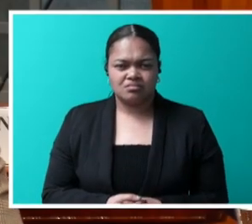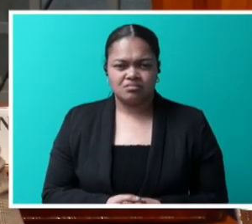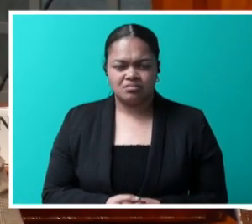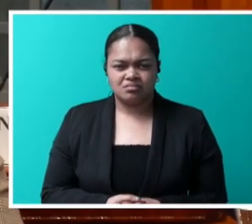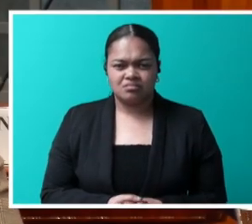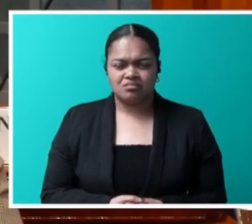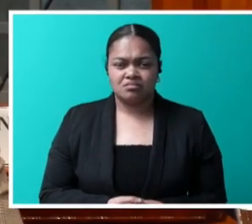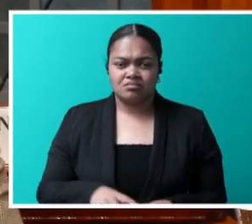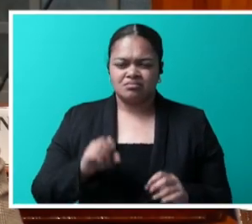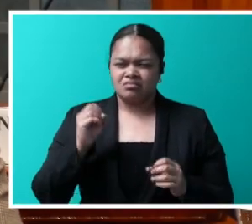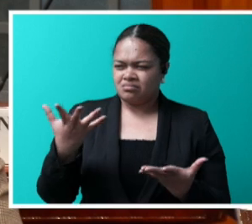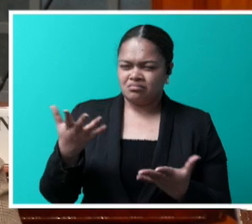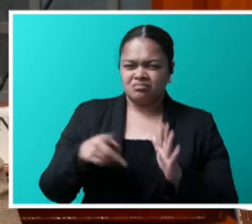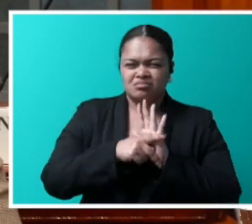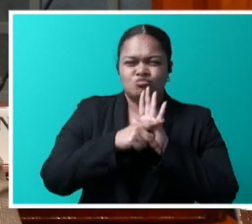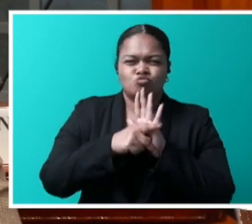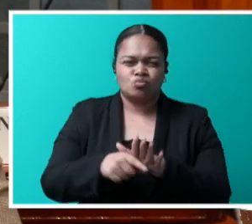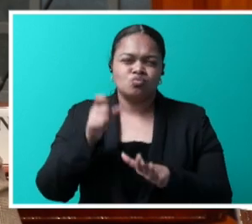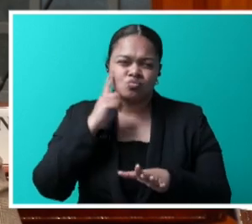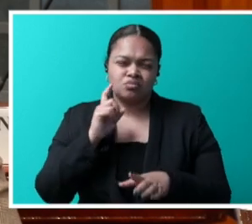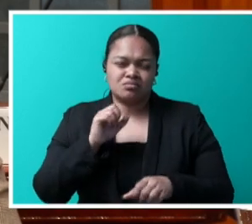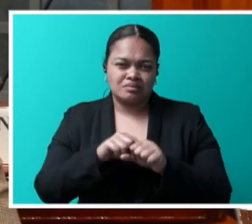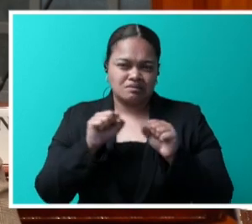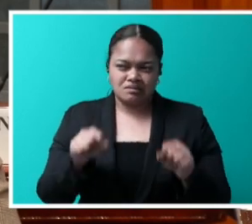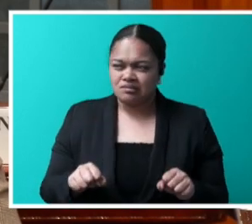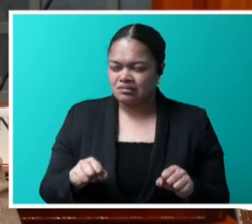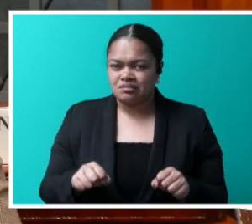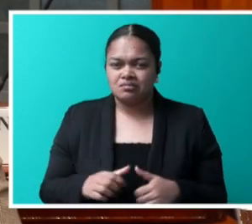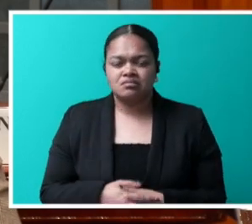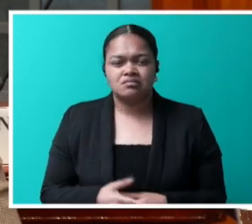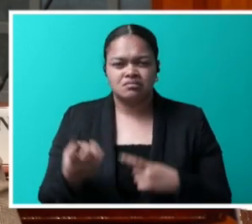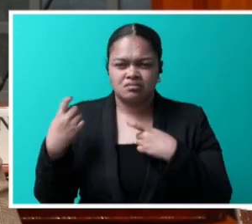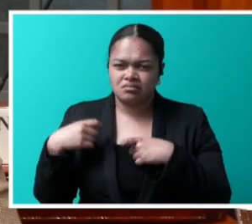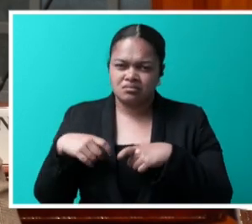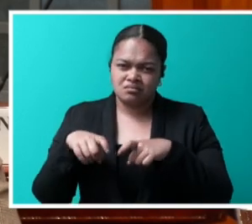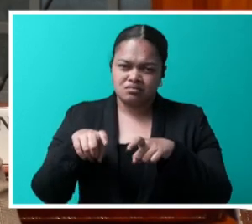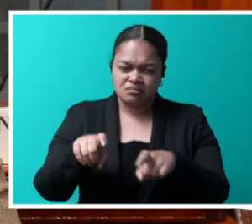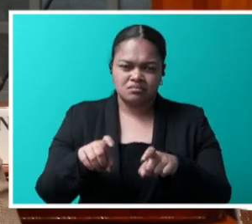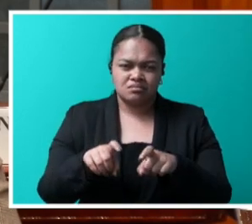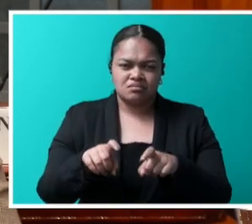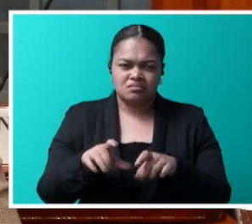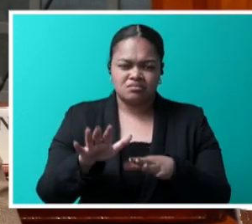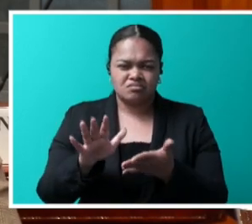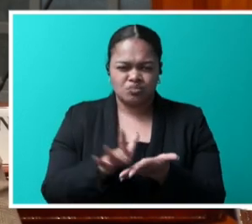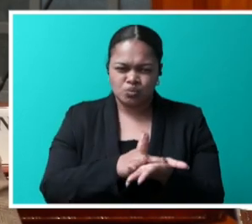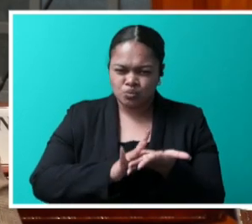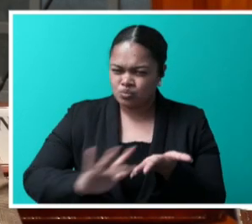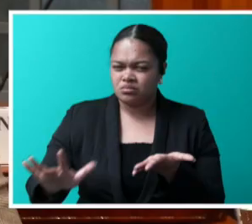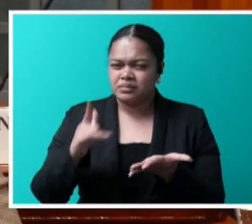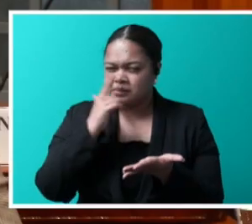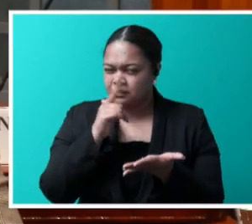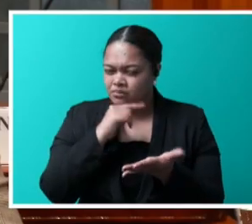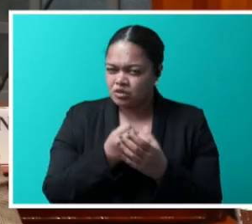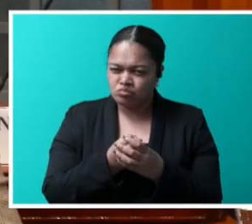puts pressure on our freshwater systems from prolonged dry spells, from population growth,